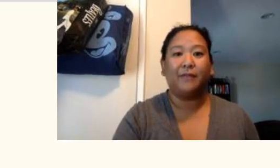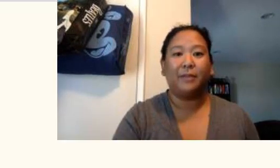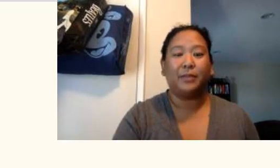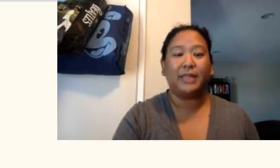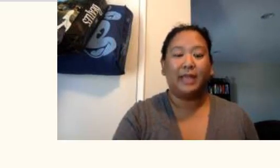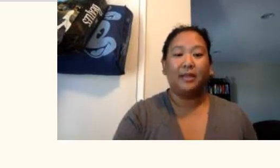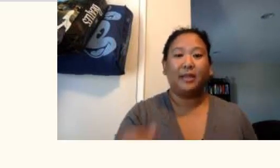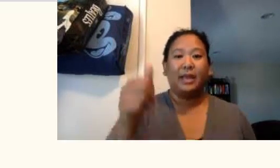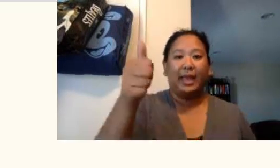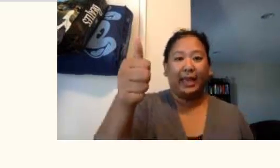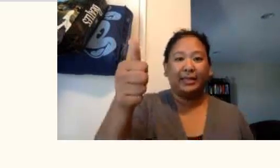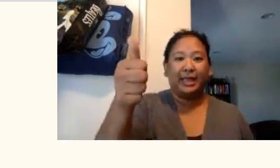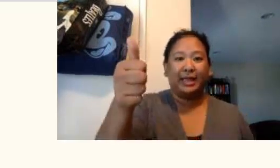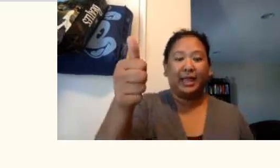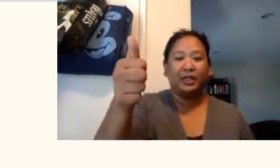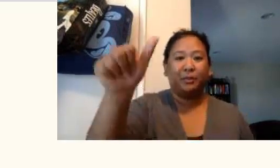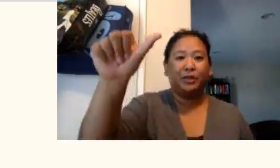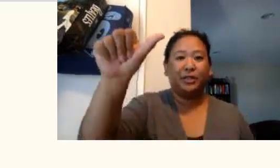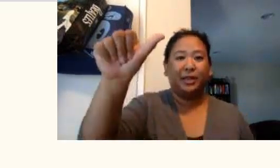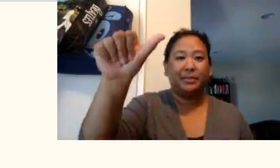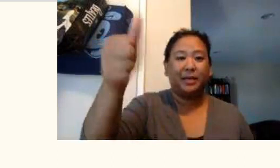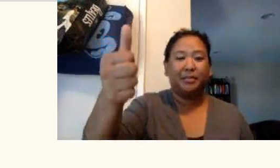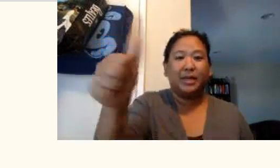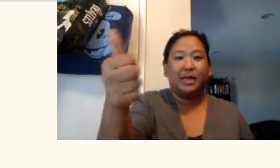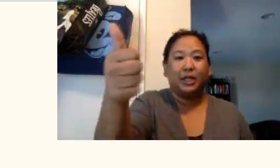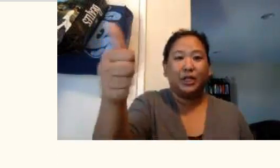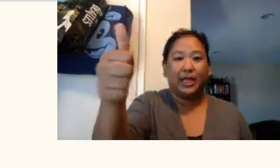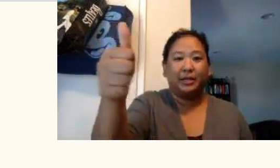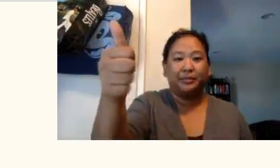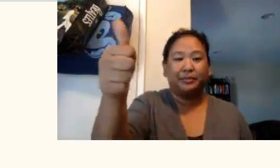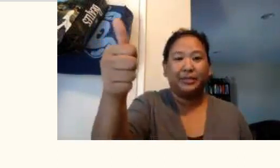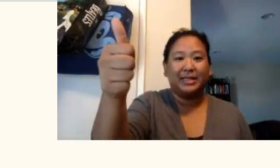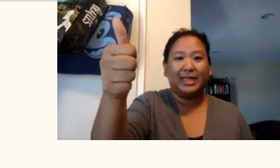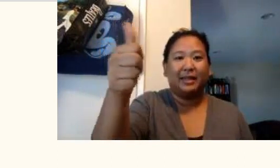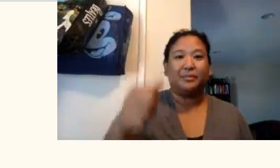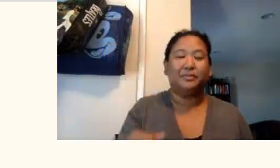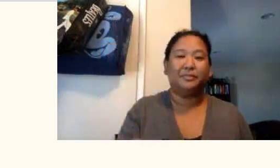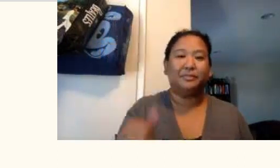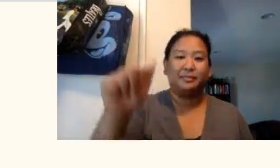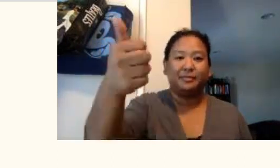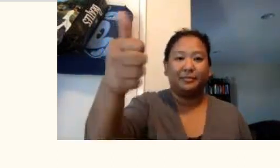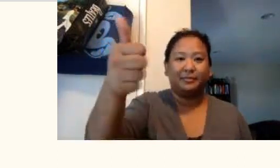Then we have number 10, A10 hand shape, which is a thumbs up. You shake it. 10,